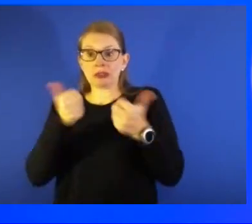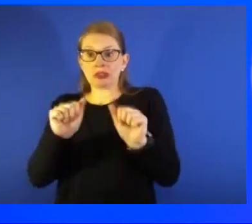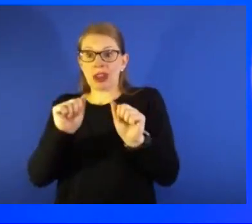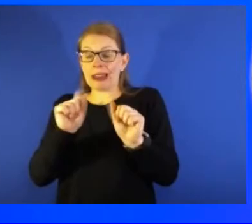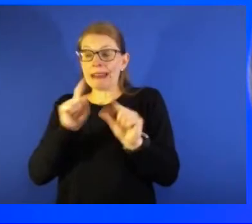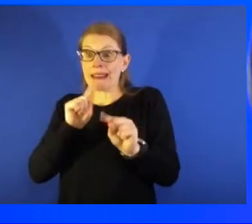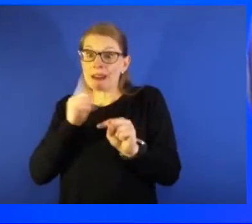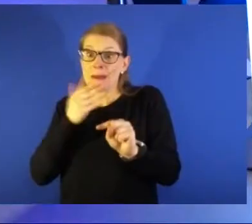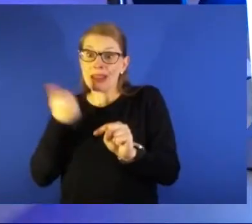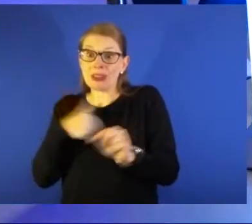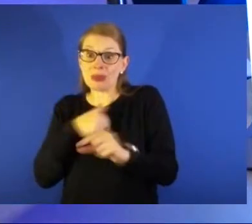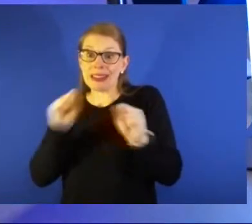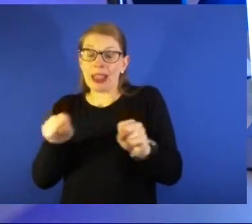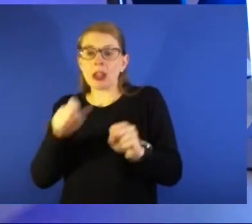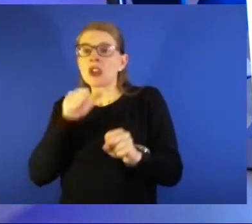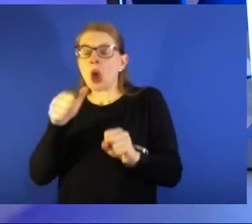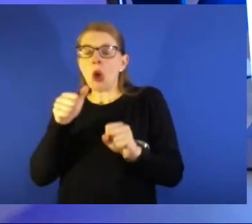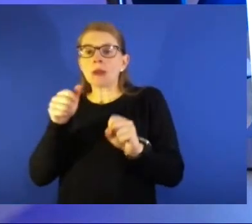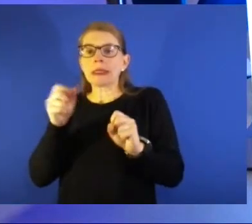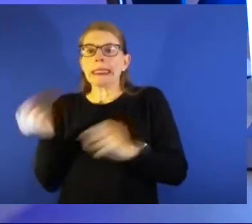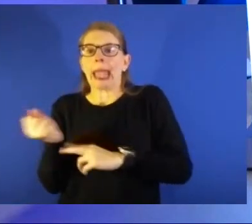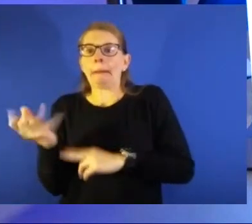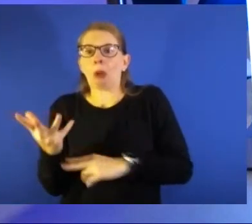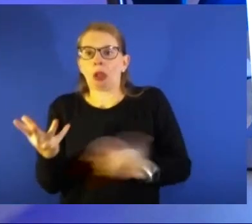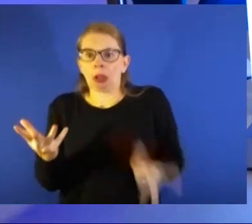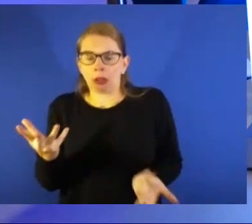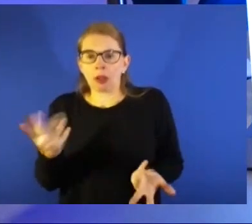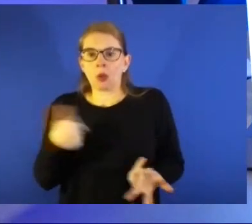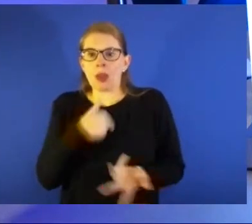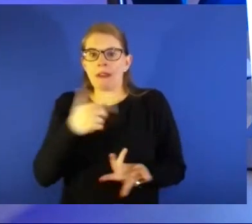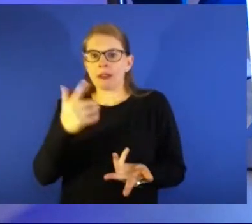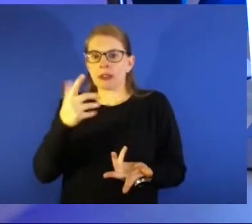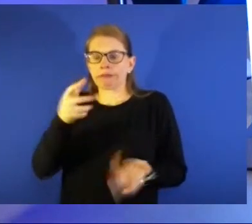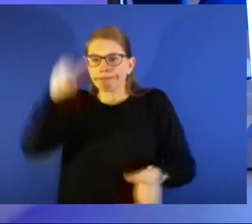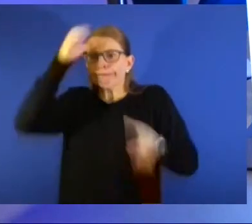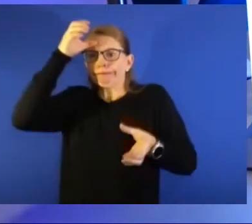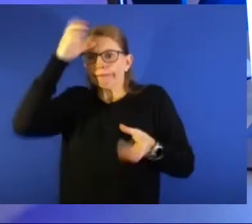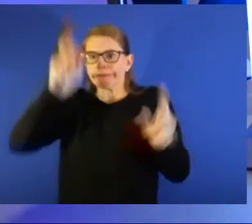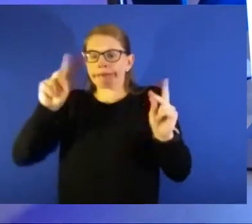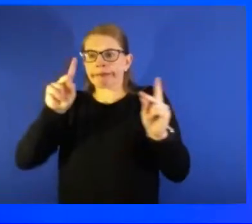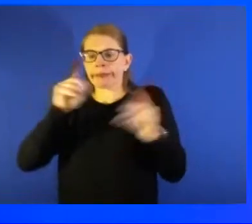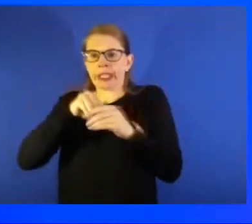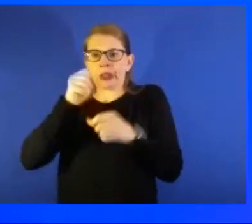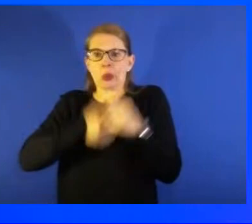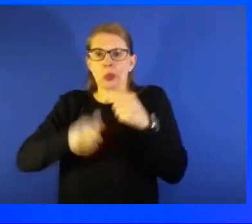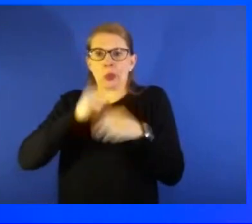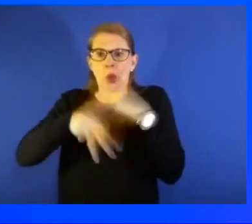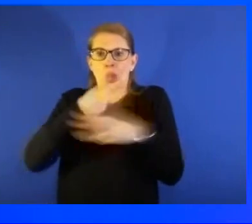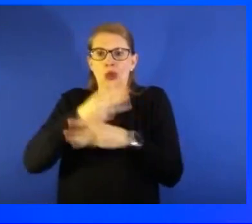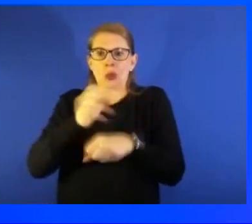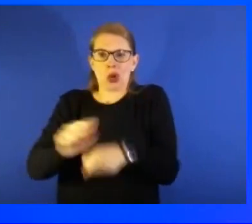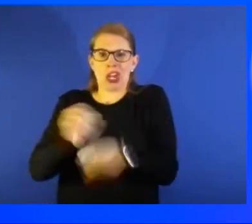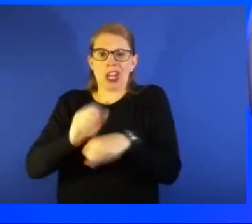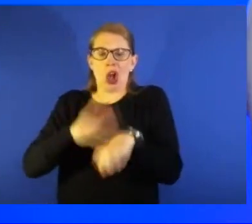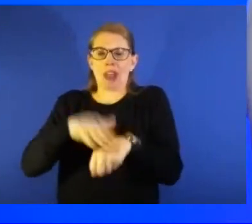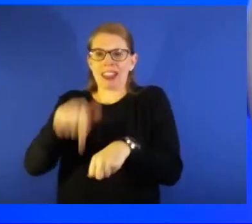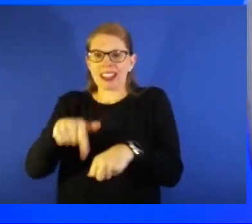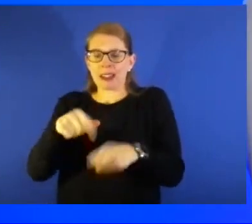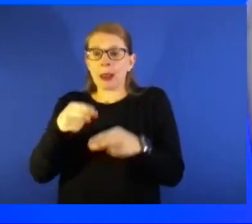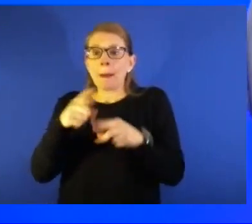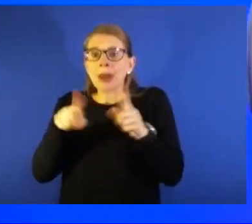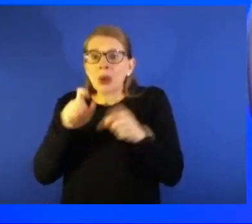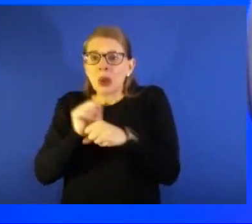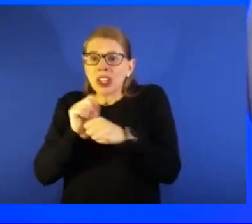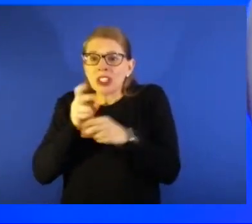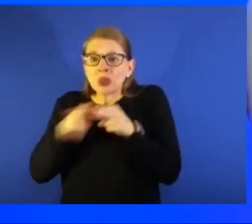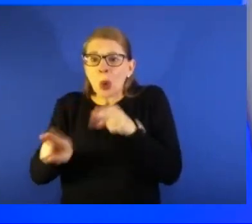Don't gamble it. And don't gamble. And we have the smartest people in the world working on this, but they've only been able to work on it for a short amount of time. And so that's